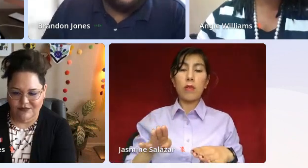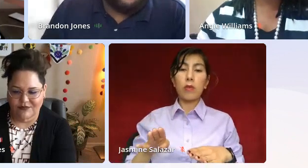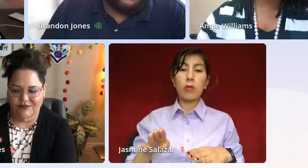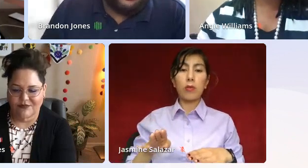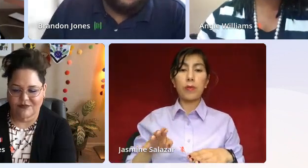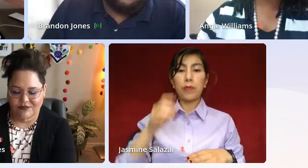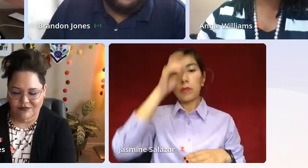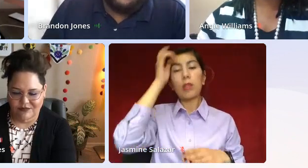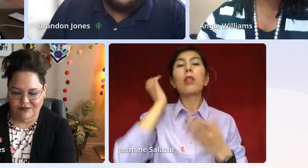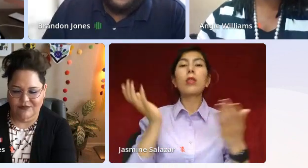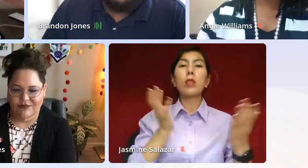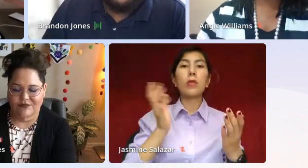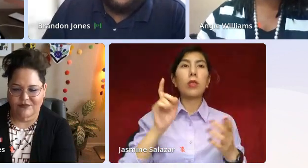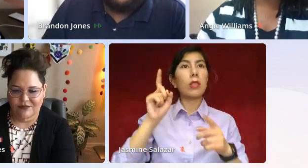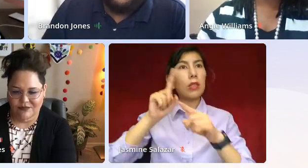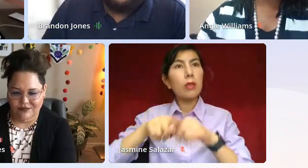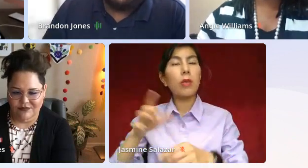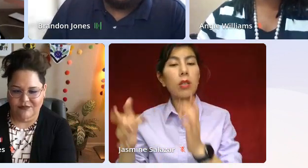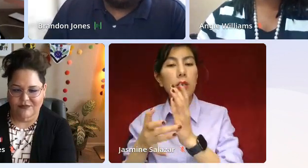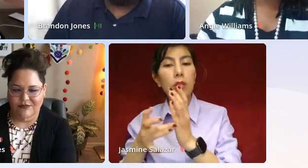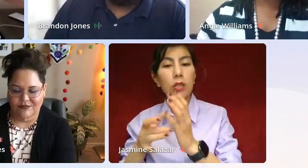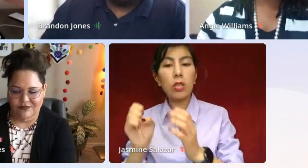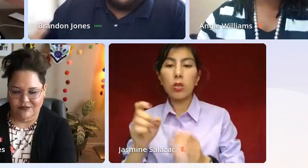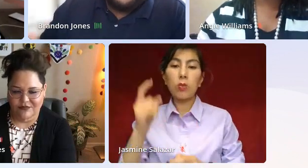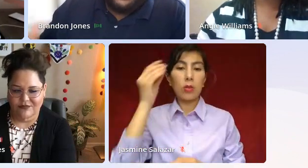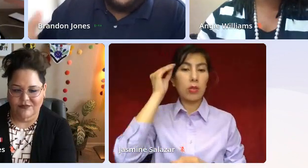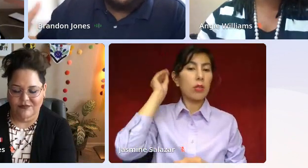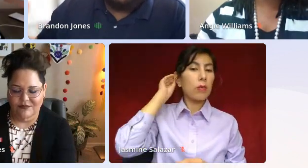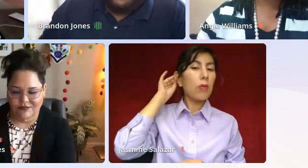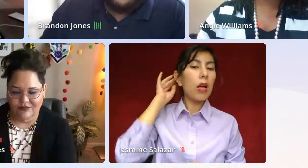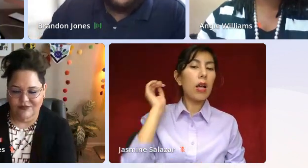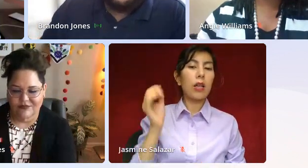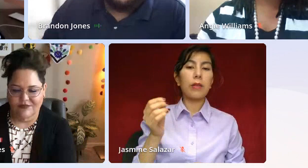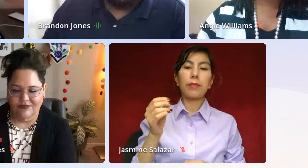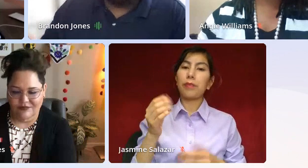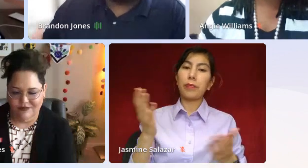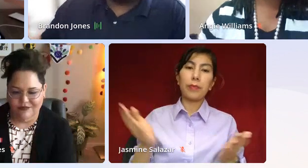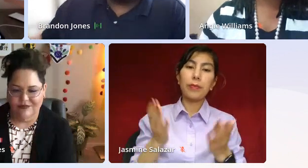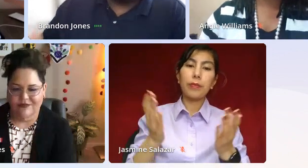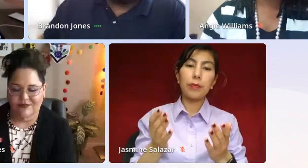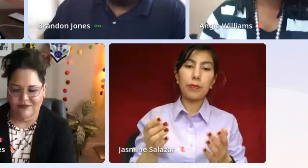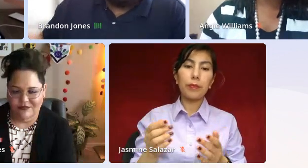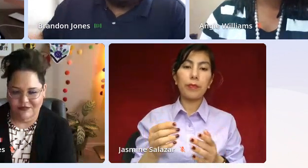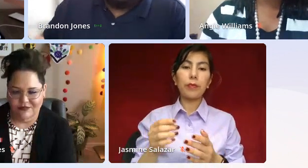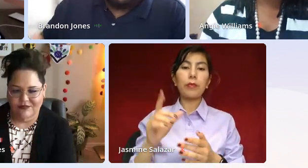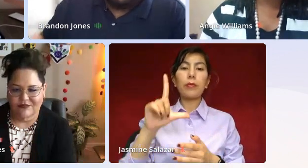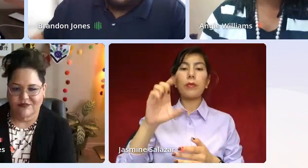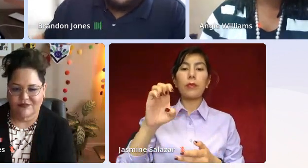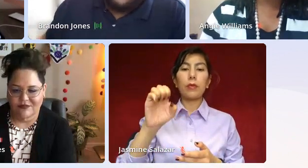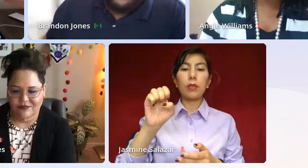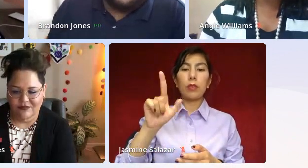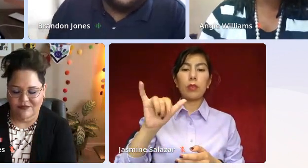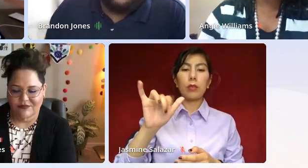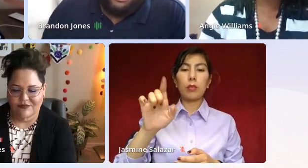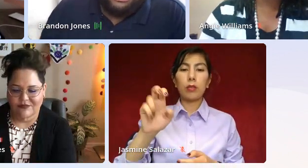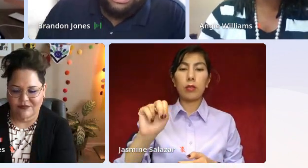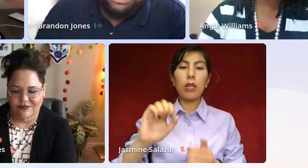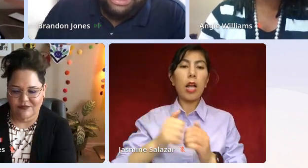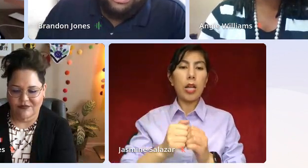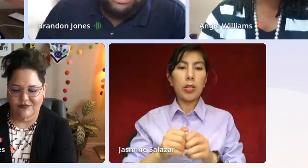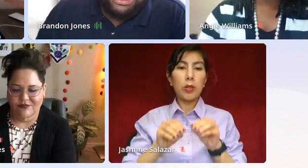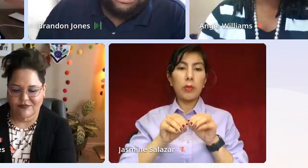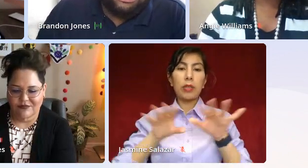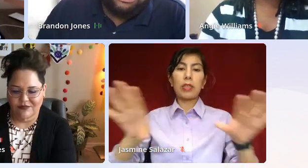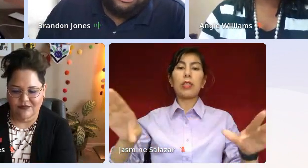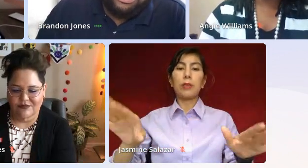something we also have to keep in mind and advocate for when we talk about legislation and budgets and things. Is how do we expand that access across